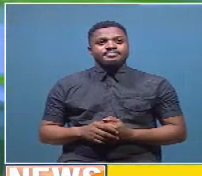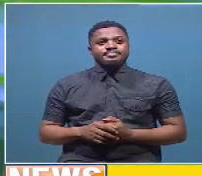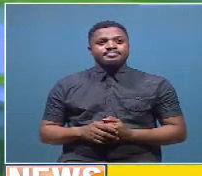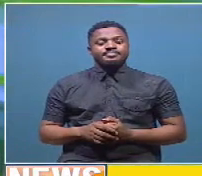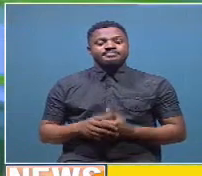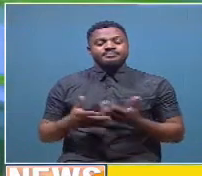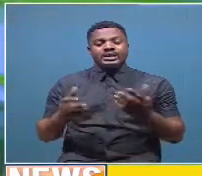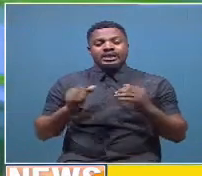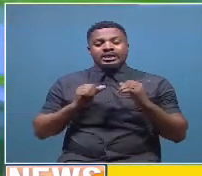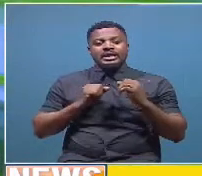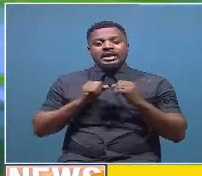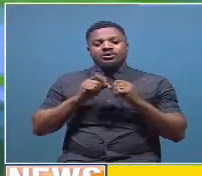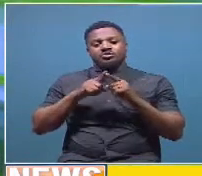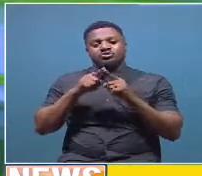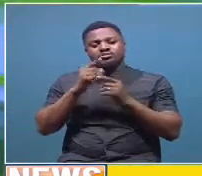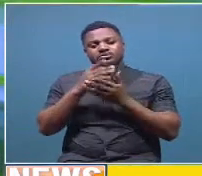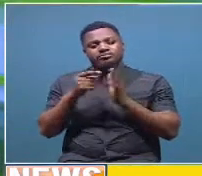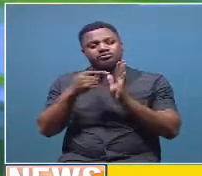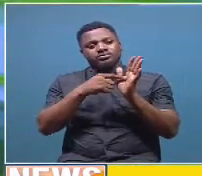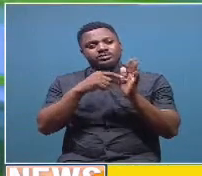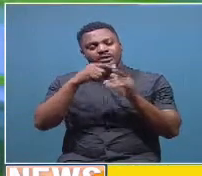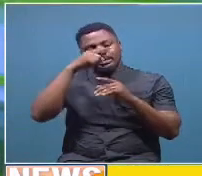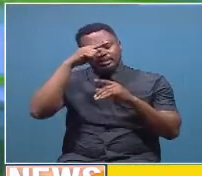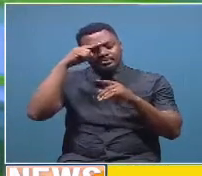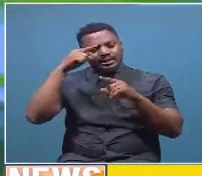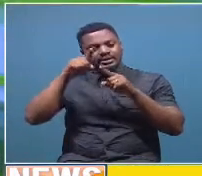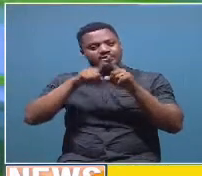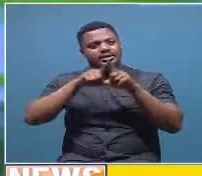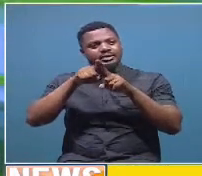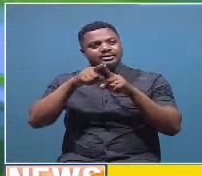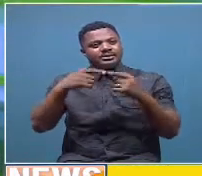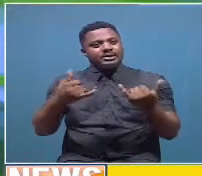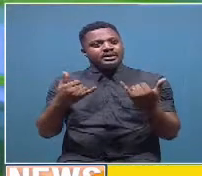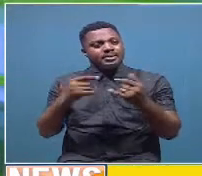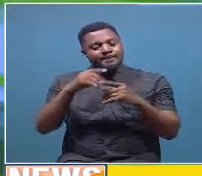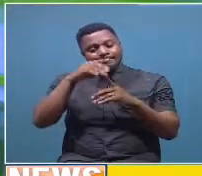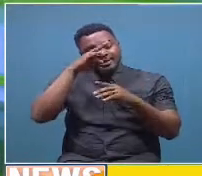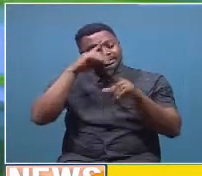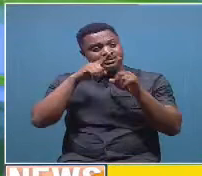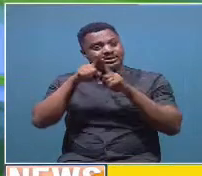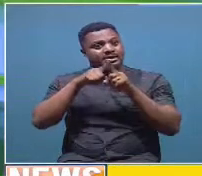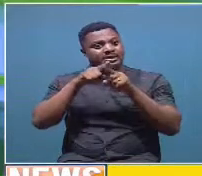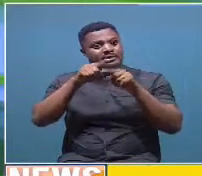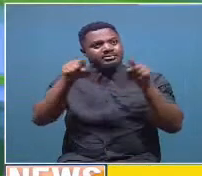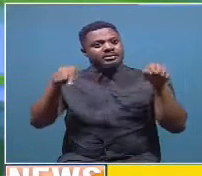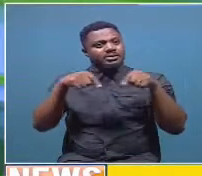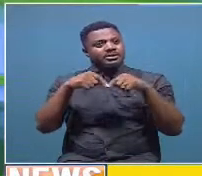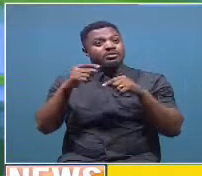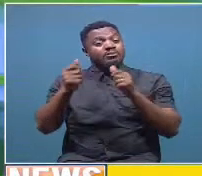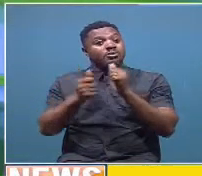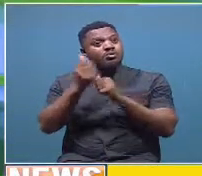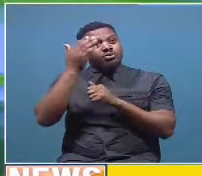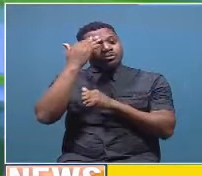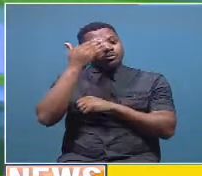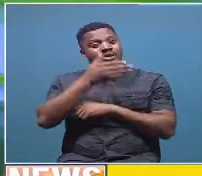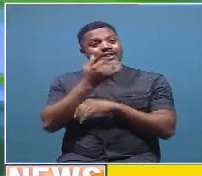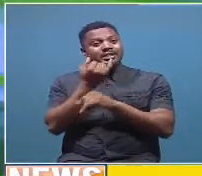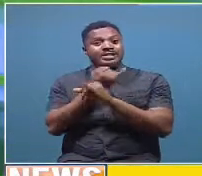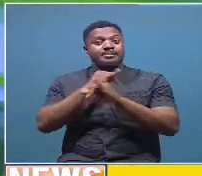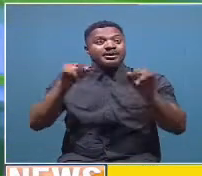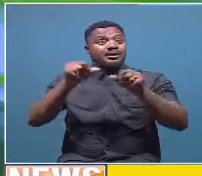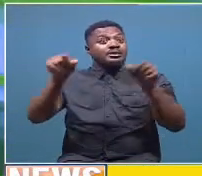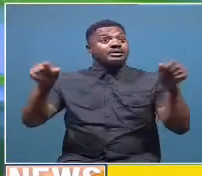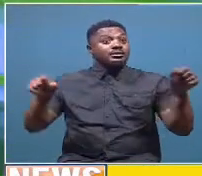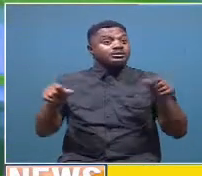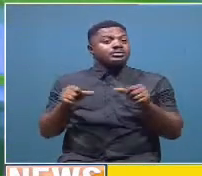And we throw the spotlight on the Black Star Square on landmarks tonight. The Black Star Square, also known as the Independence